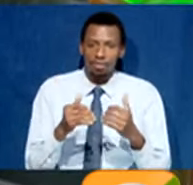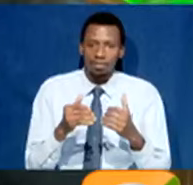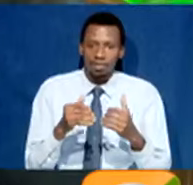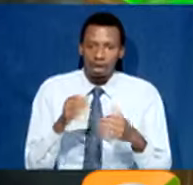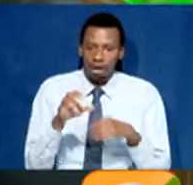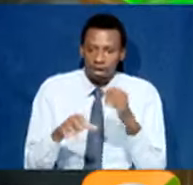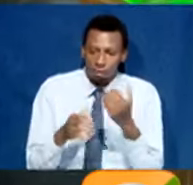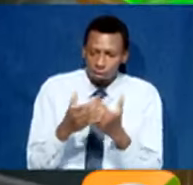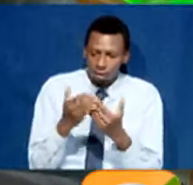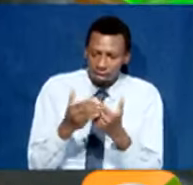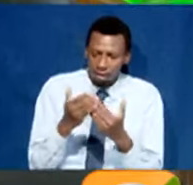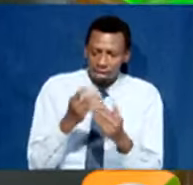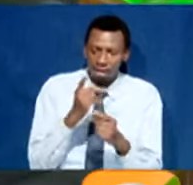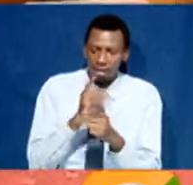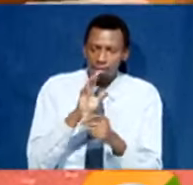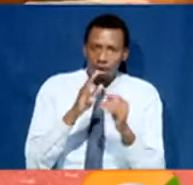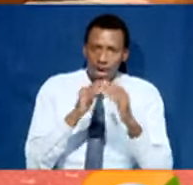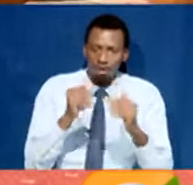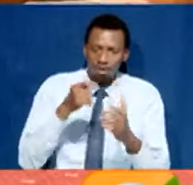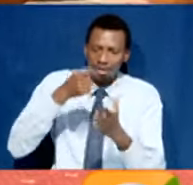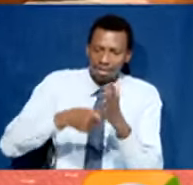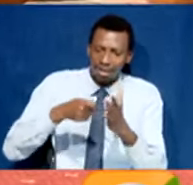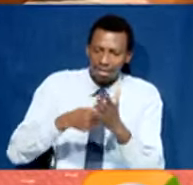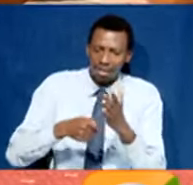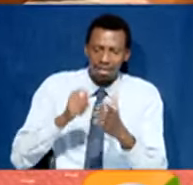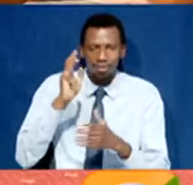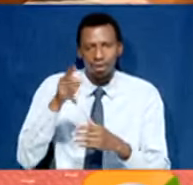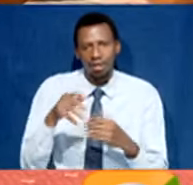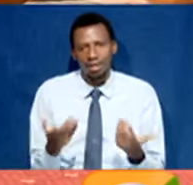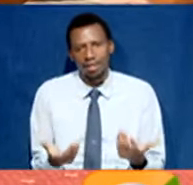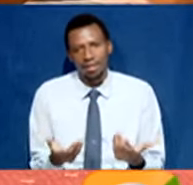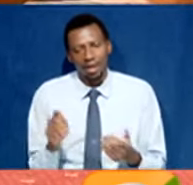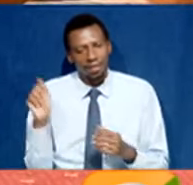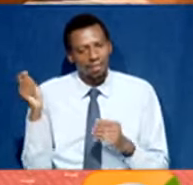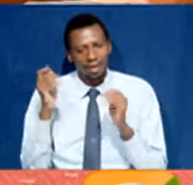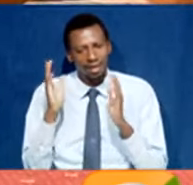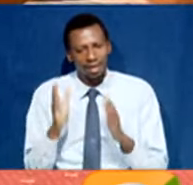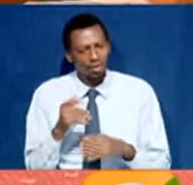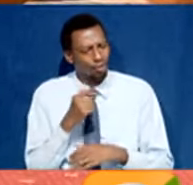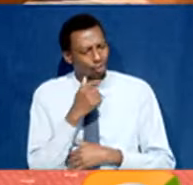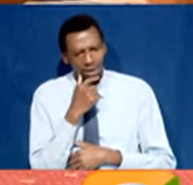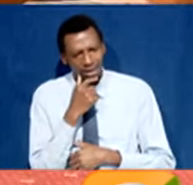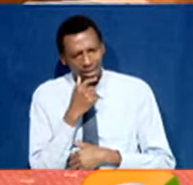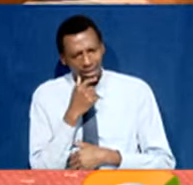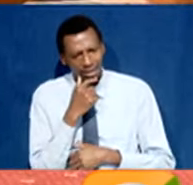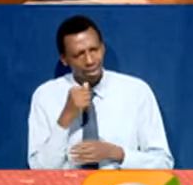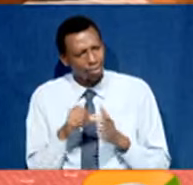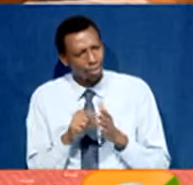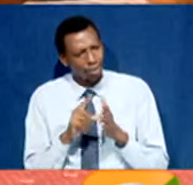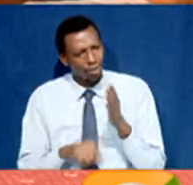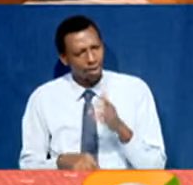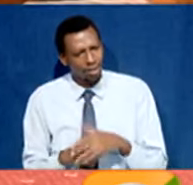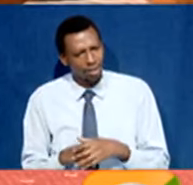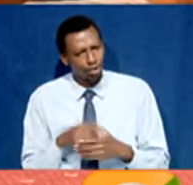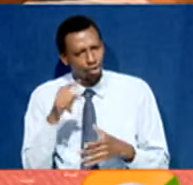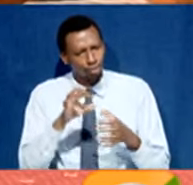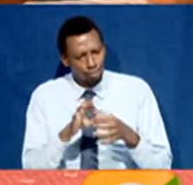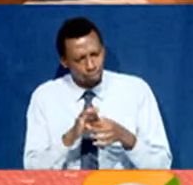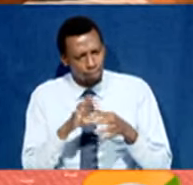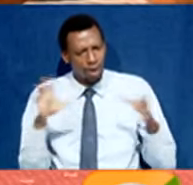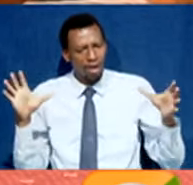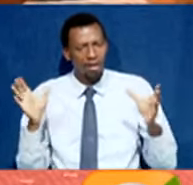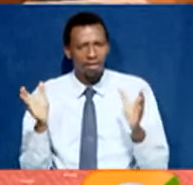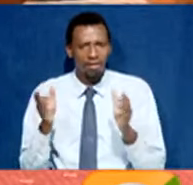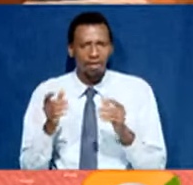are wondering, what has happened? Do you feel that you're out of touch with the people that you lead? Because